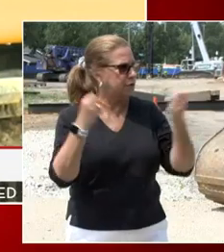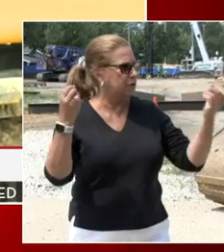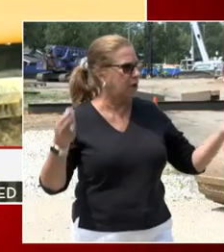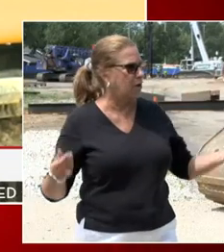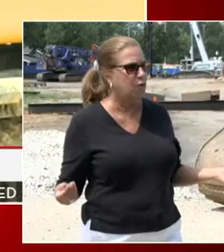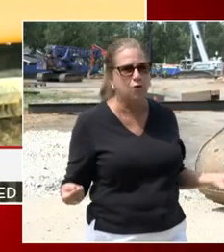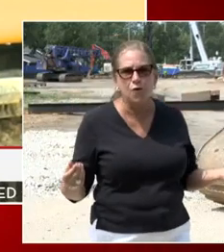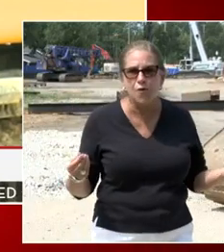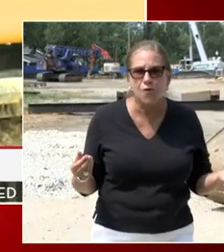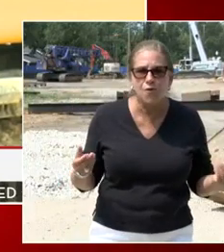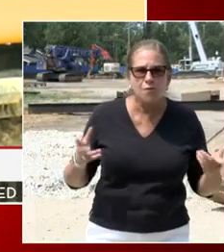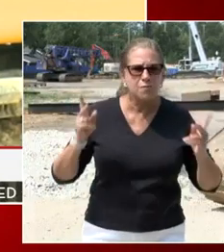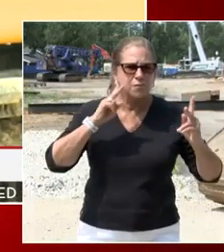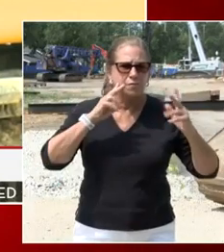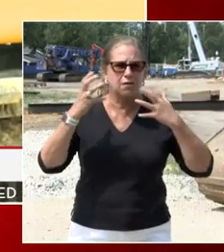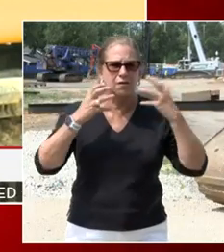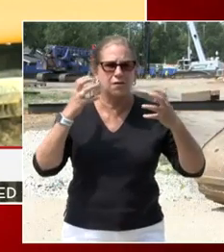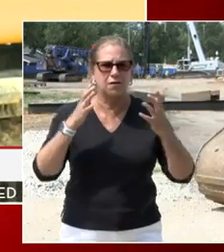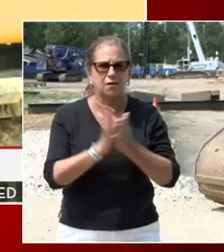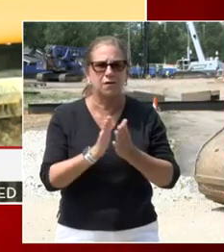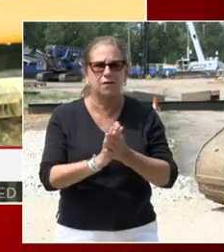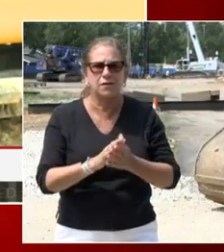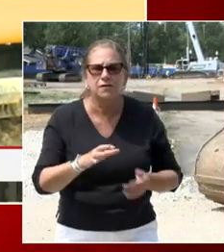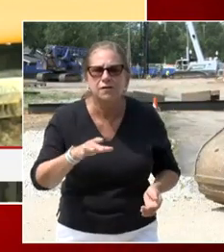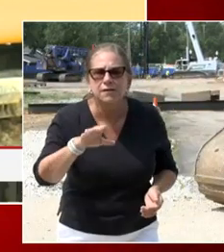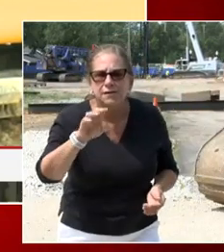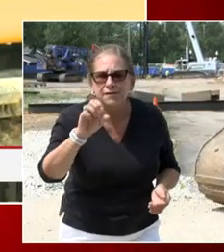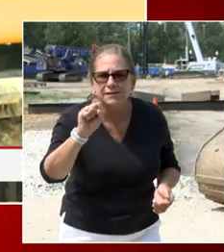Whitman-Walker marks our first tenant at St. Elizabeth East.